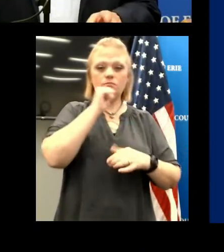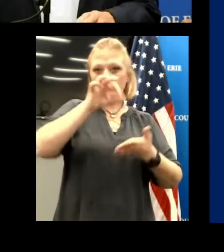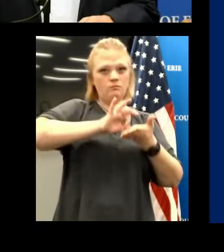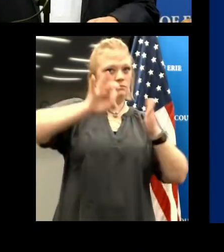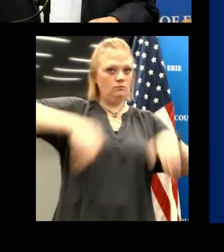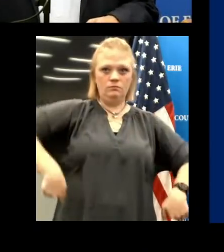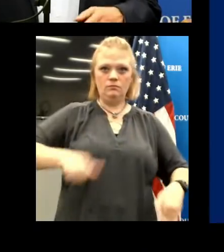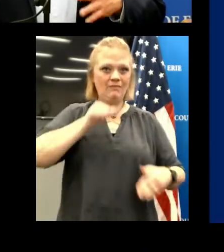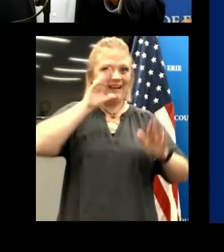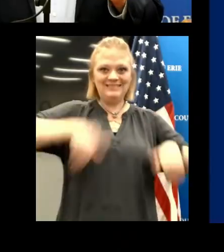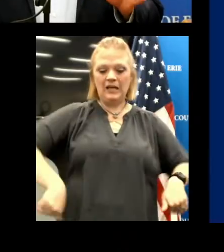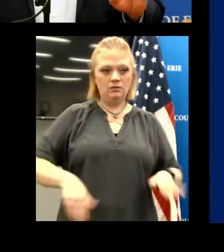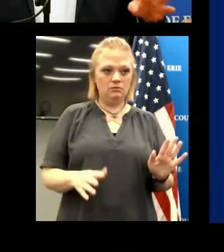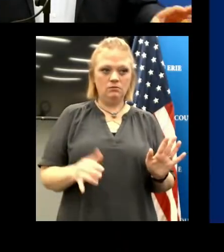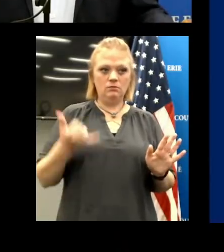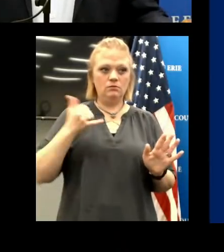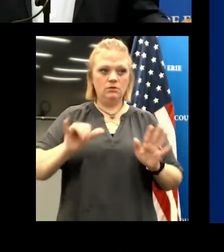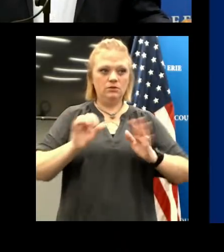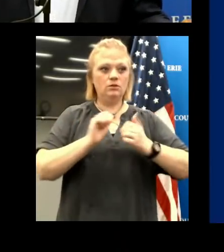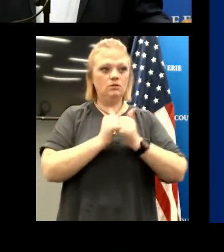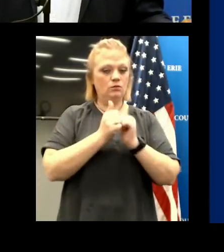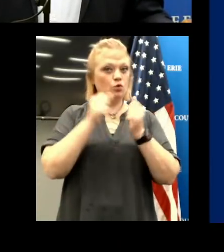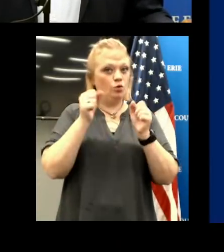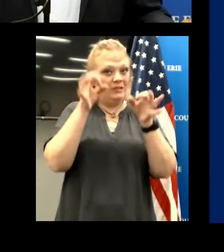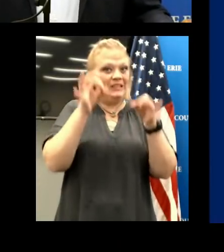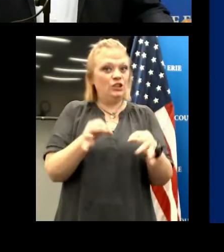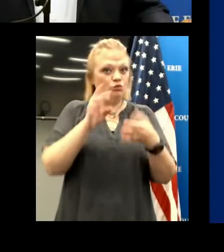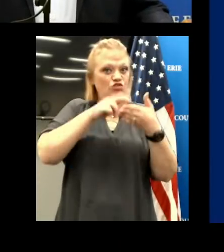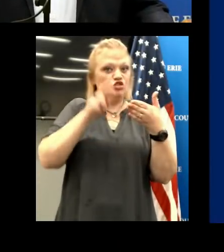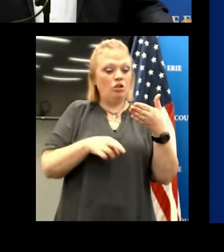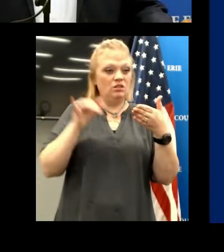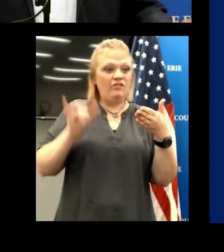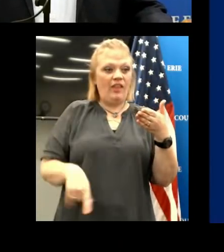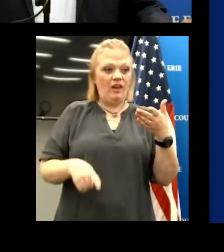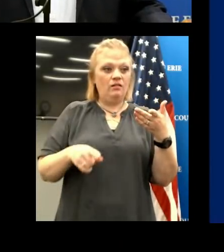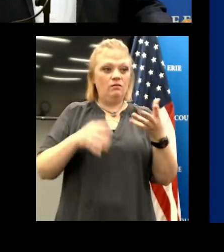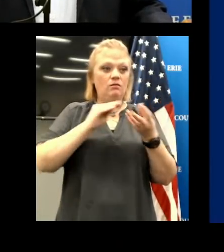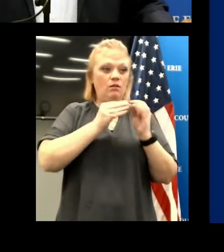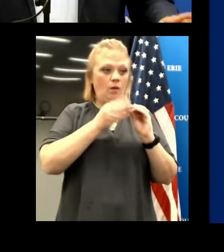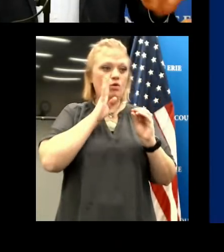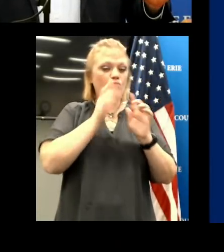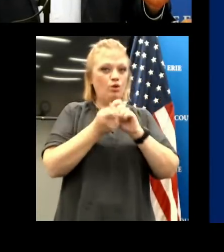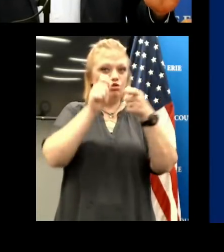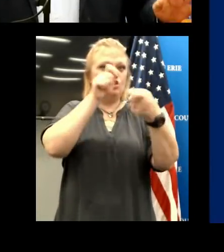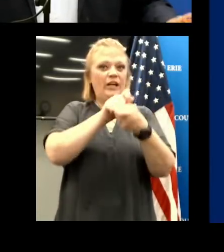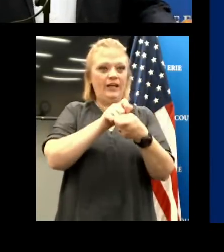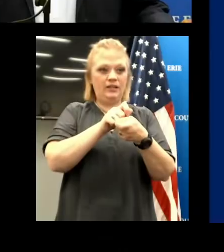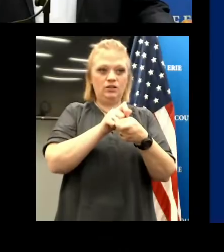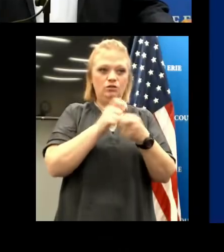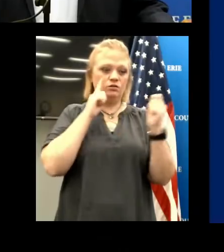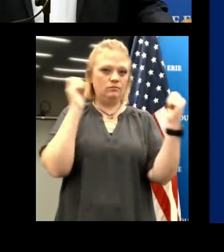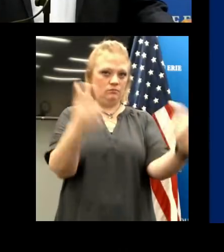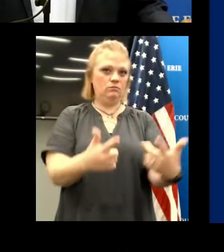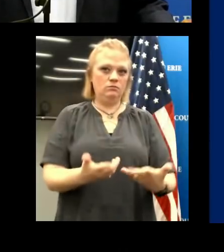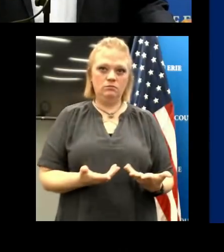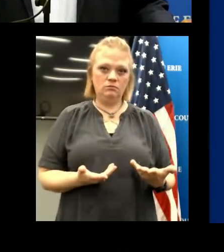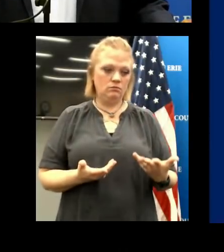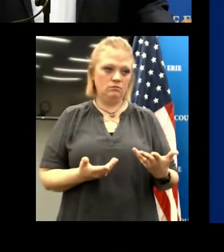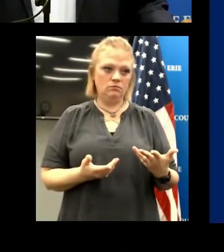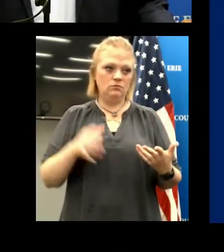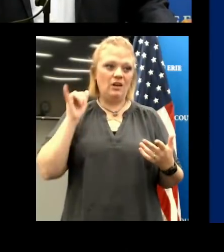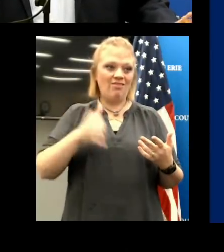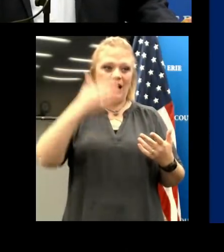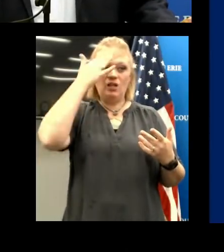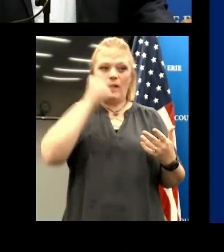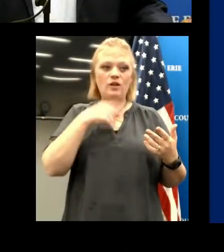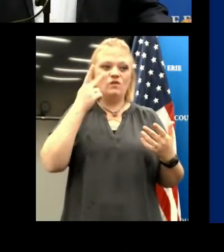yet. There's still some races that could be determined as a result of that. Numbers will certainly change in every race, and so that's why you've